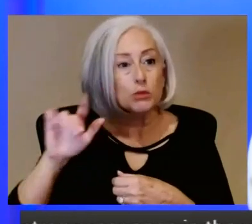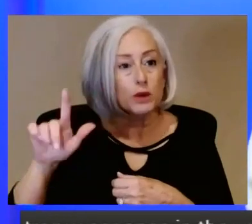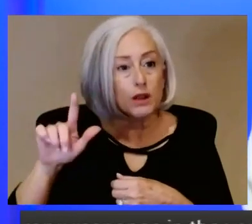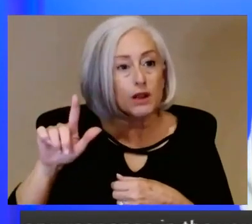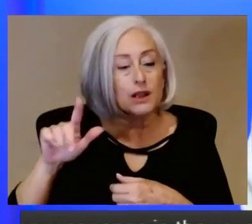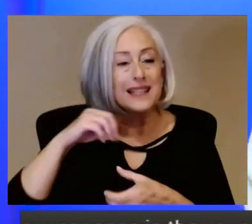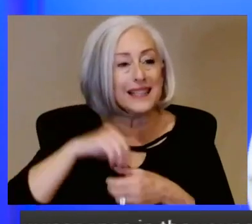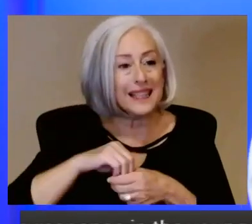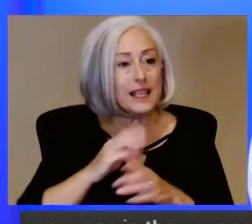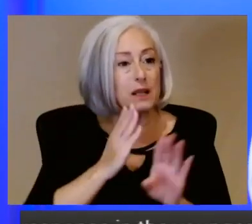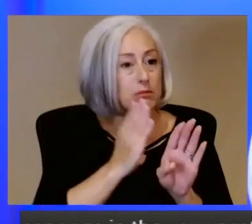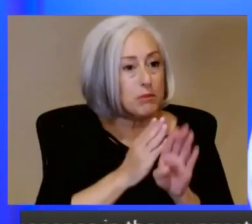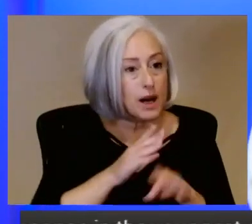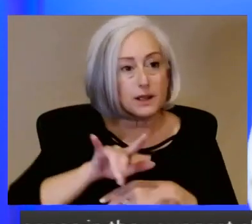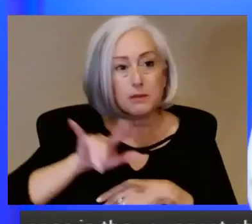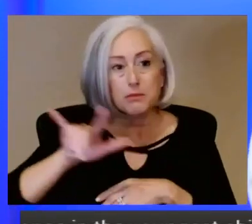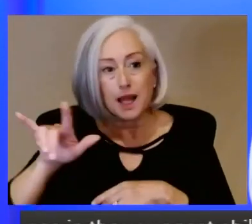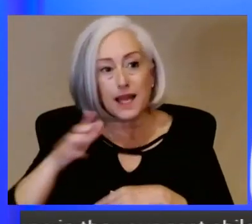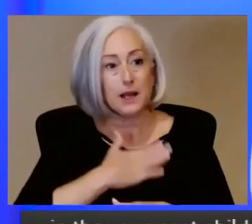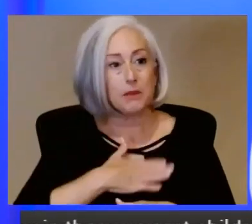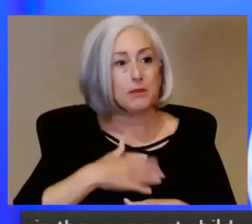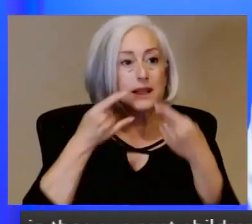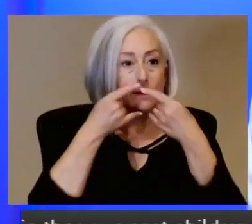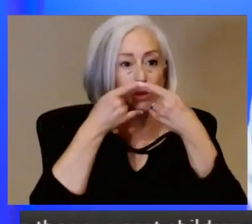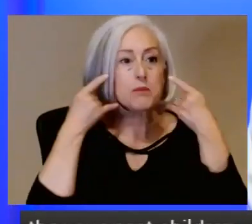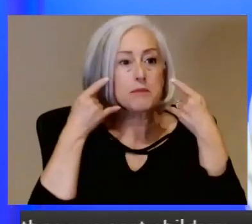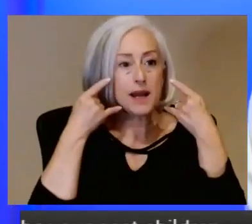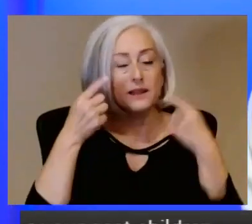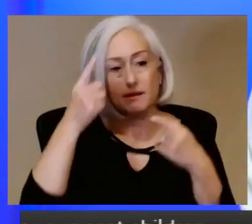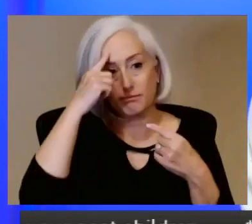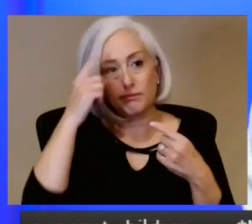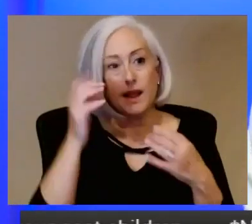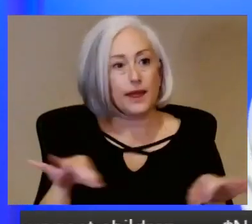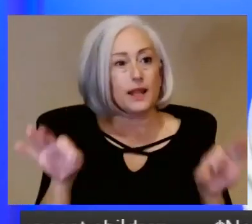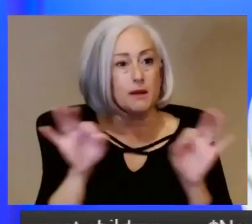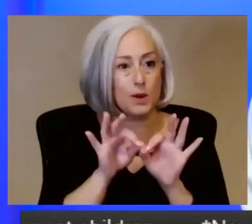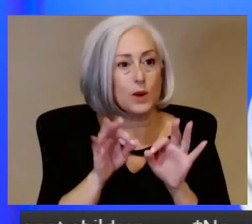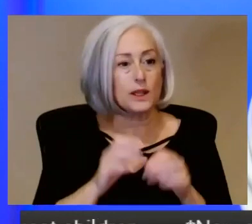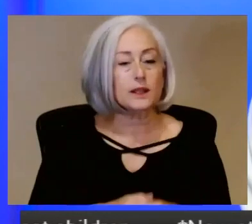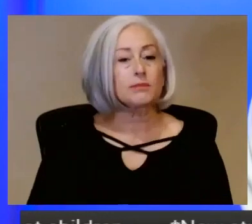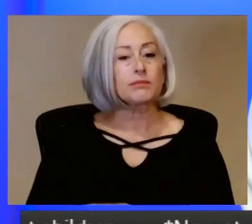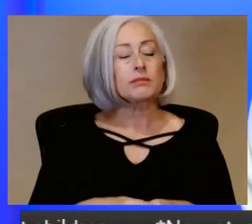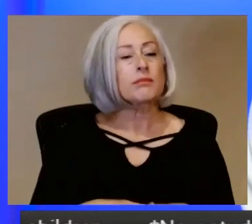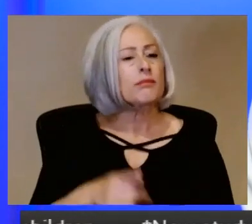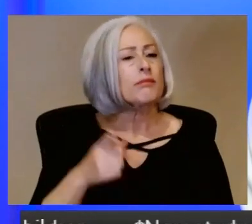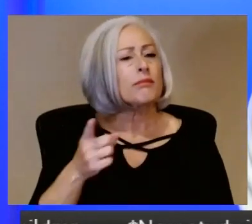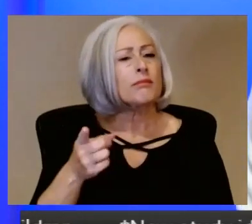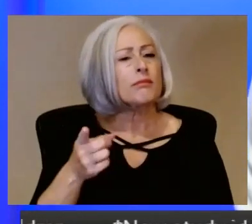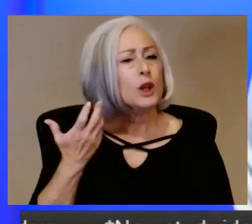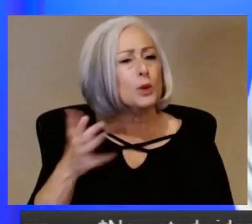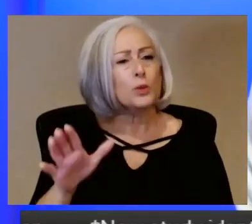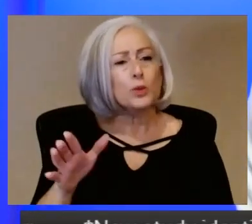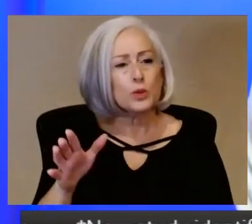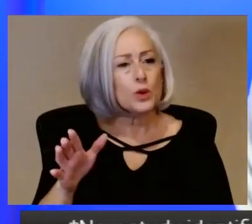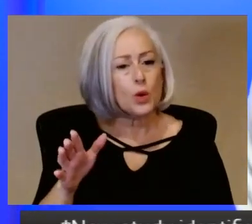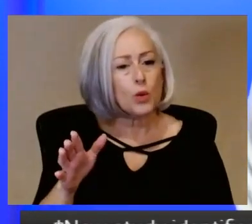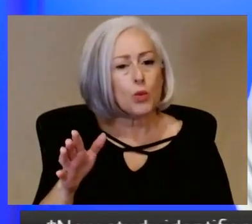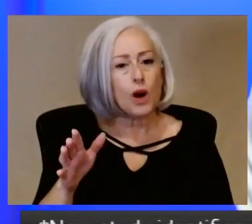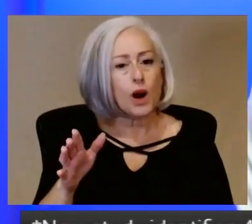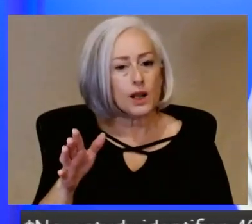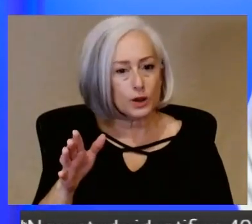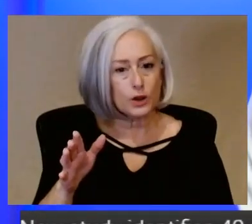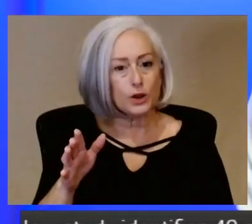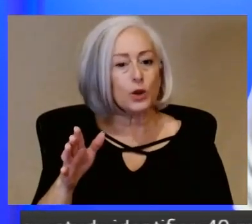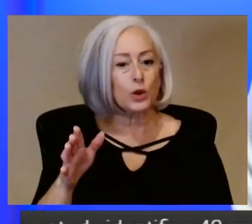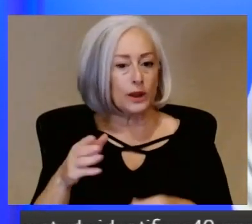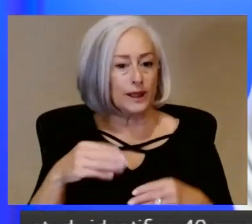planes, wear your mask. I think that's going to be an important thing to do. Again, you also don't want to bring the virus to those loved ones or those family